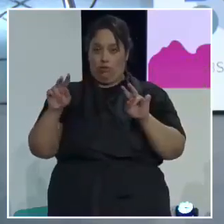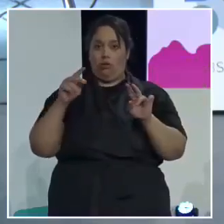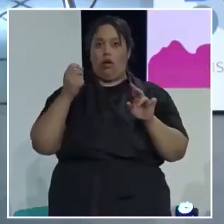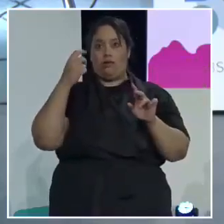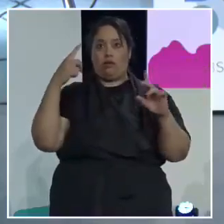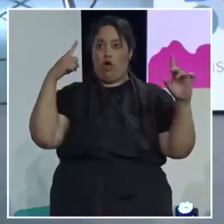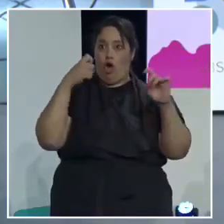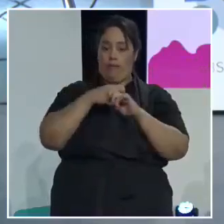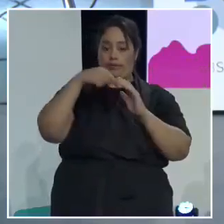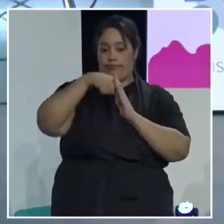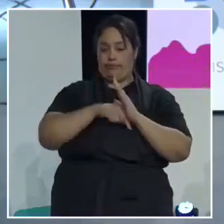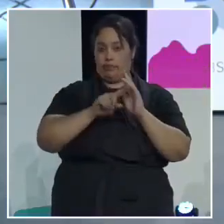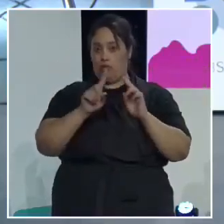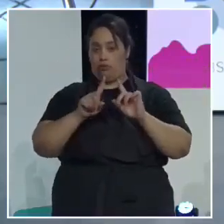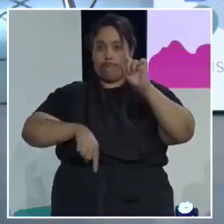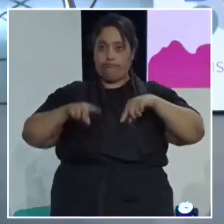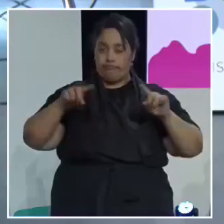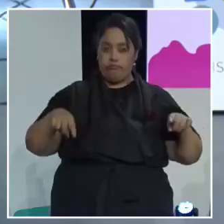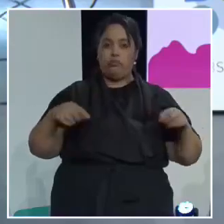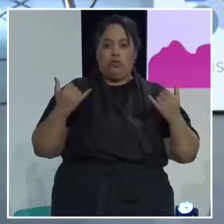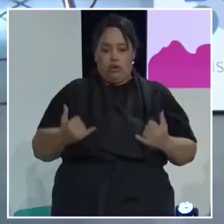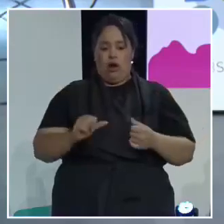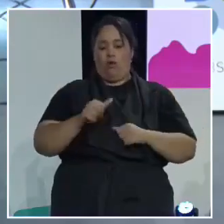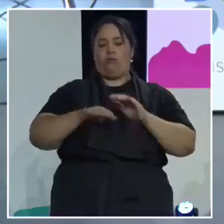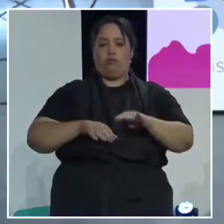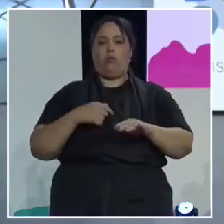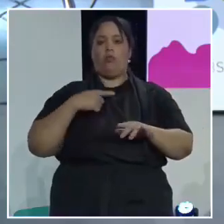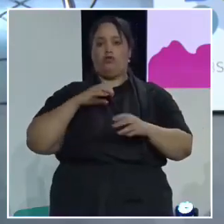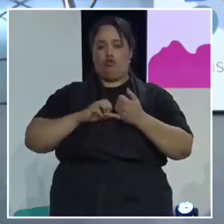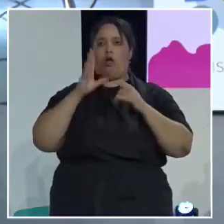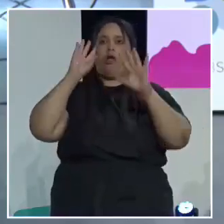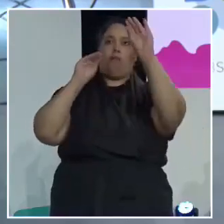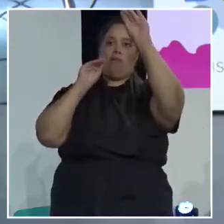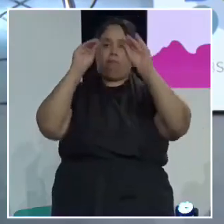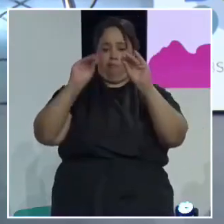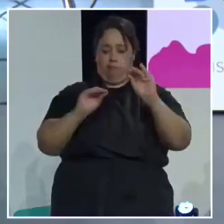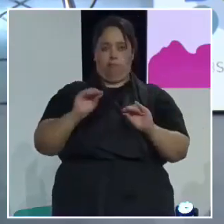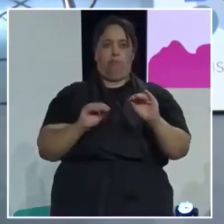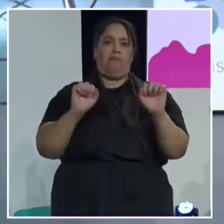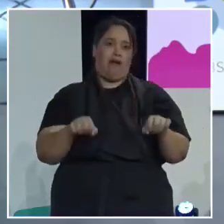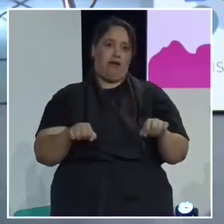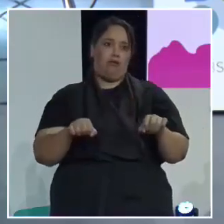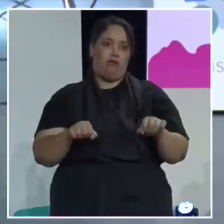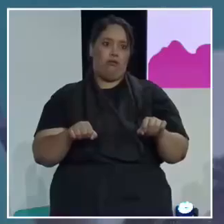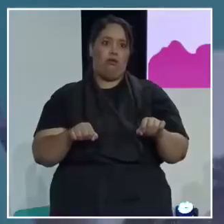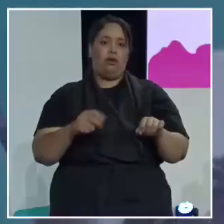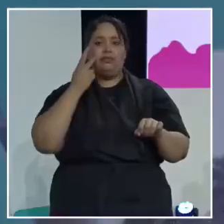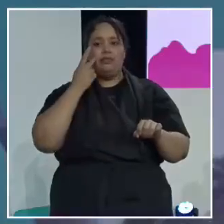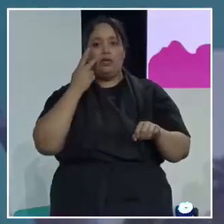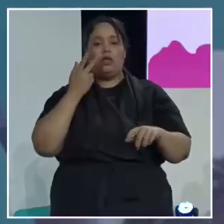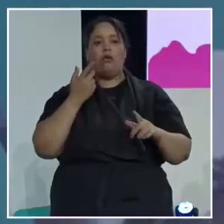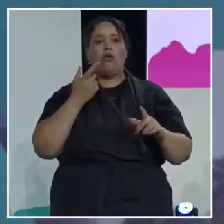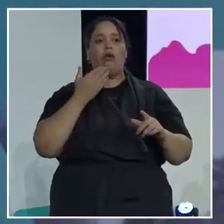can try start organizing it. Look at the comparative advantage of each of